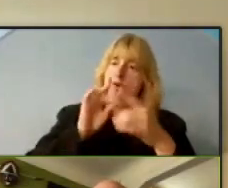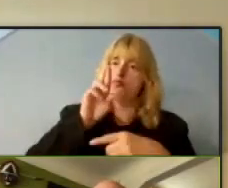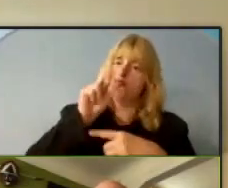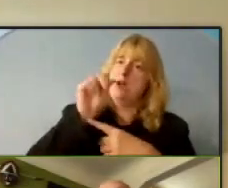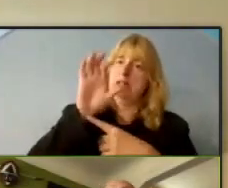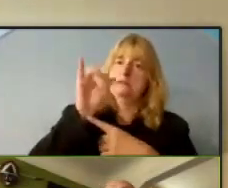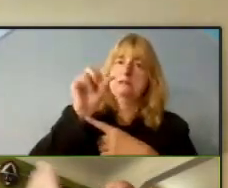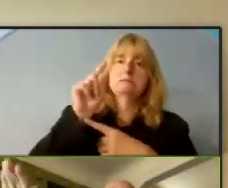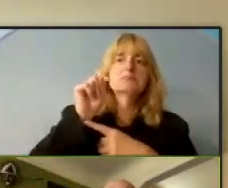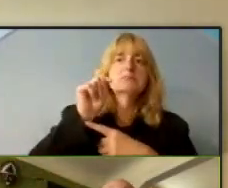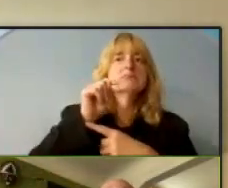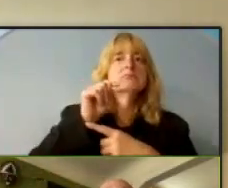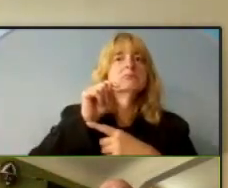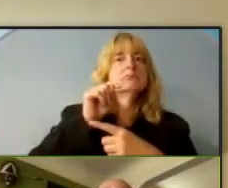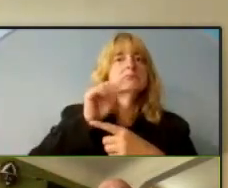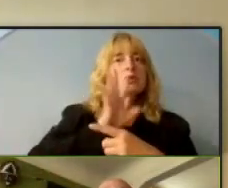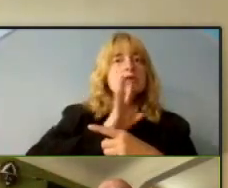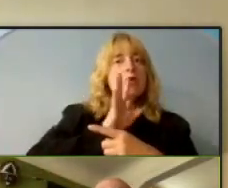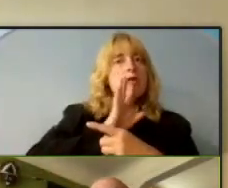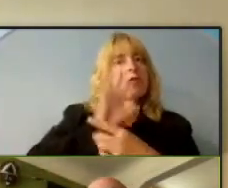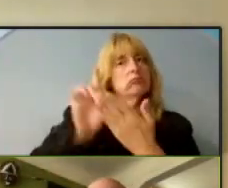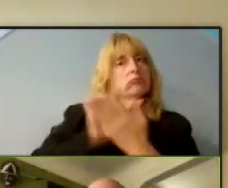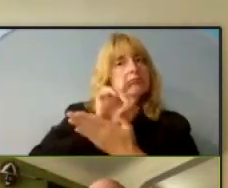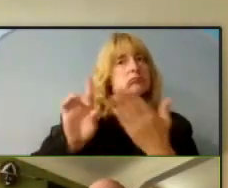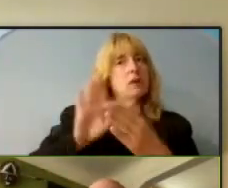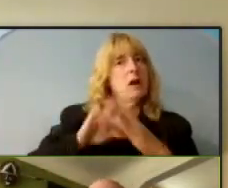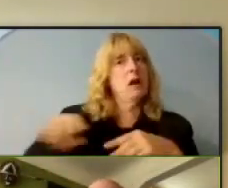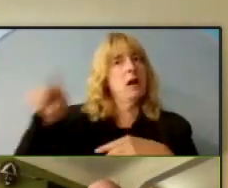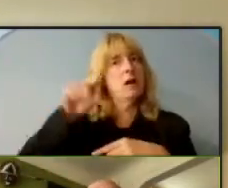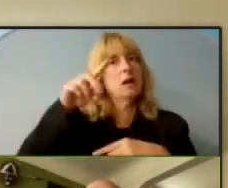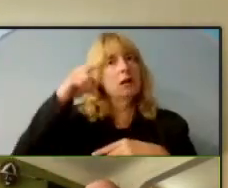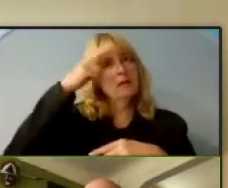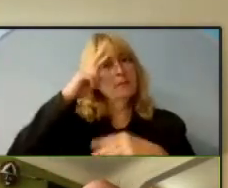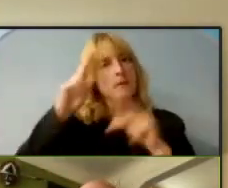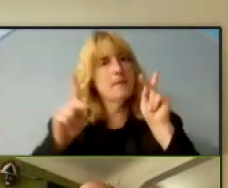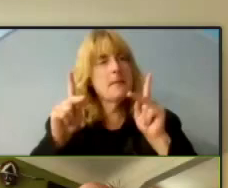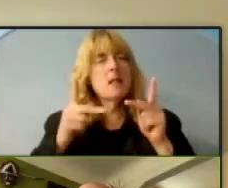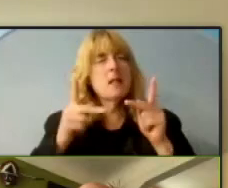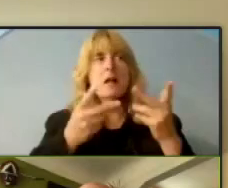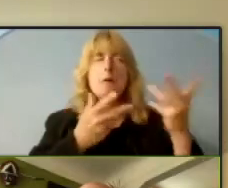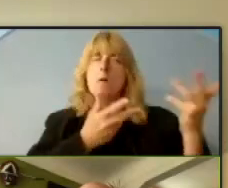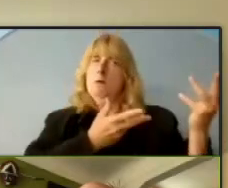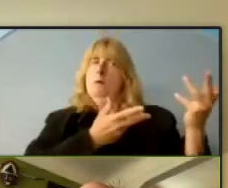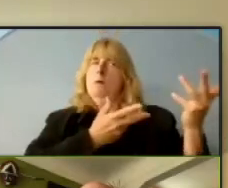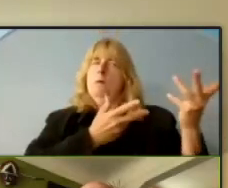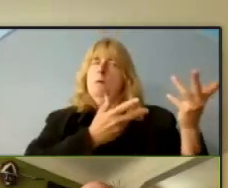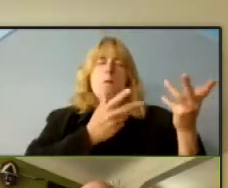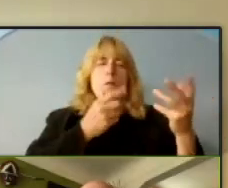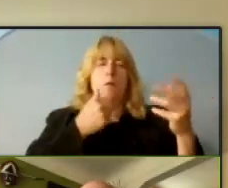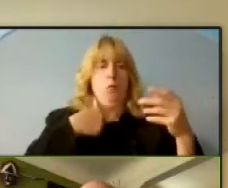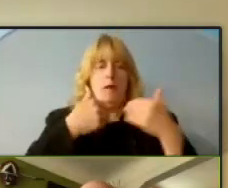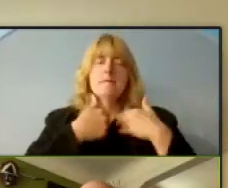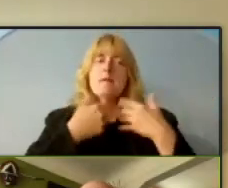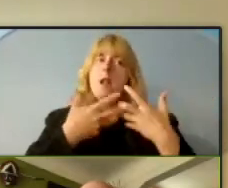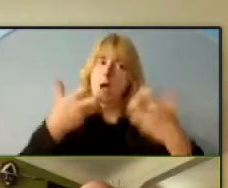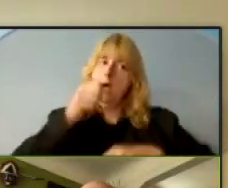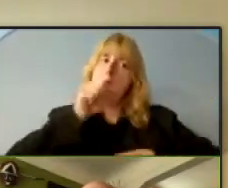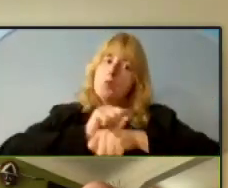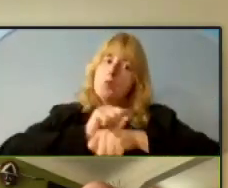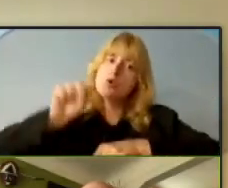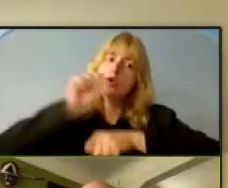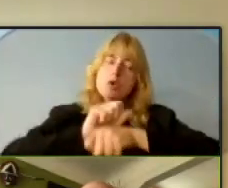beginning, escalated this racism. We have our work cut out for us, but I'm so inspired by young